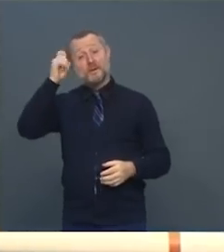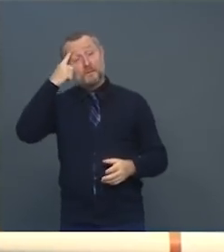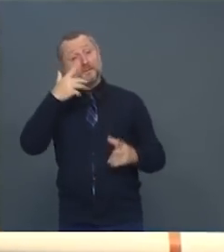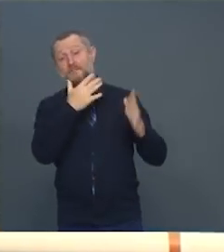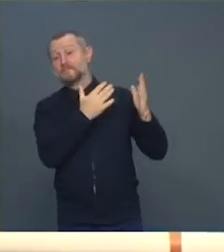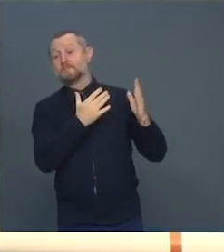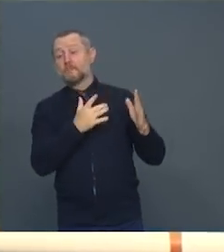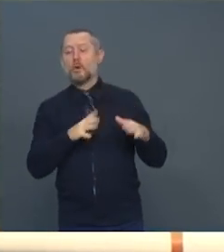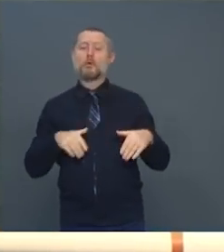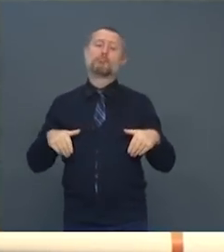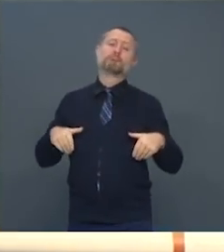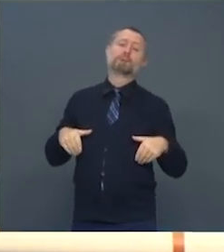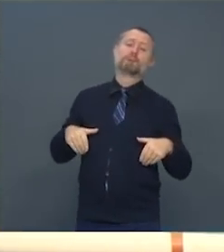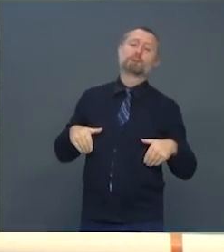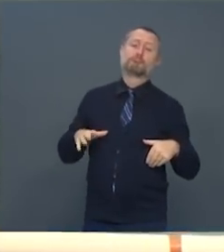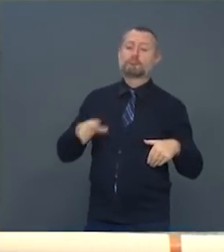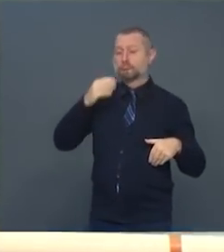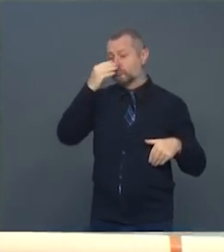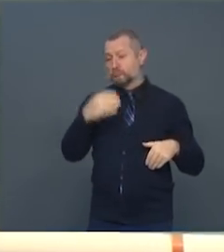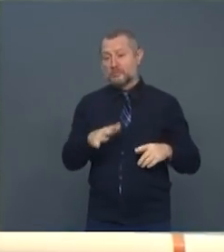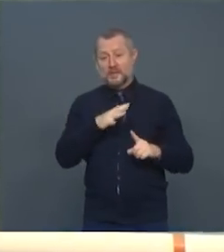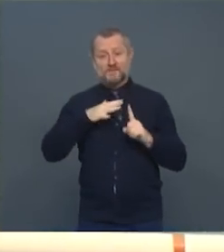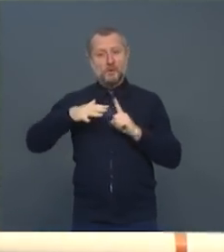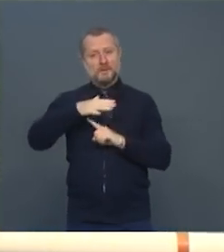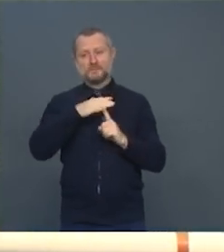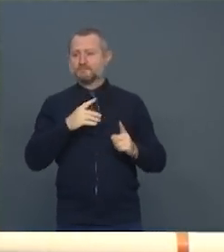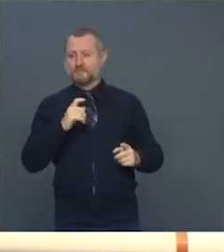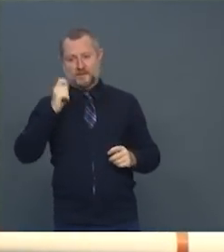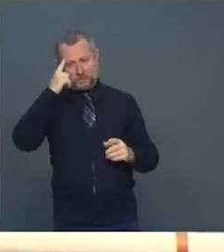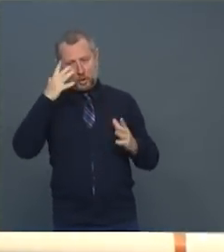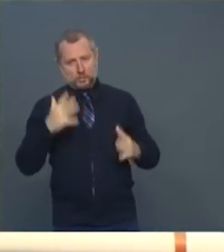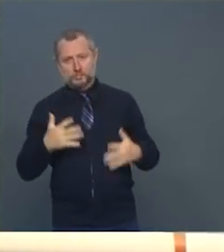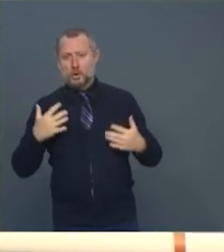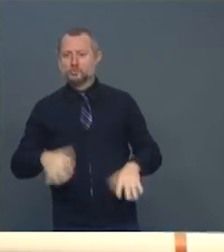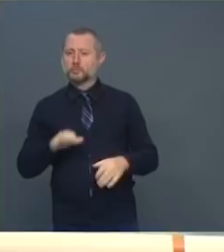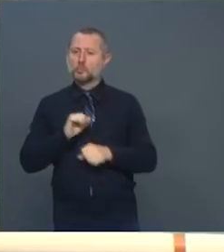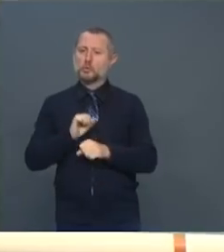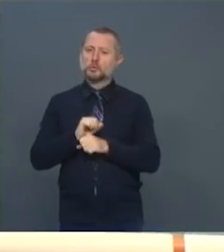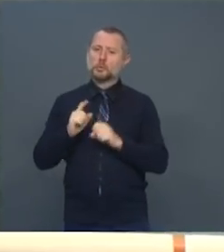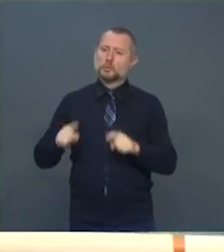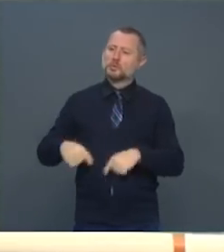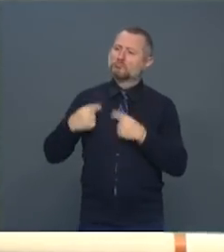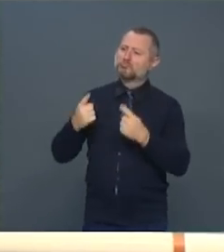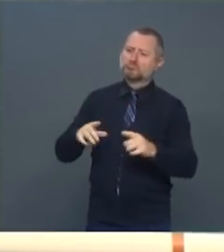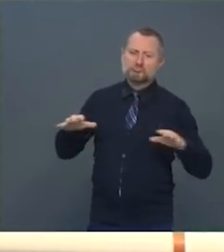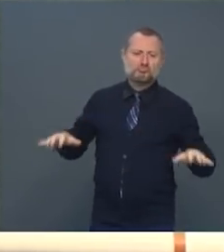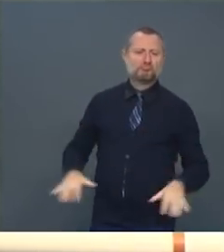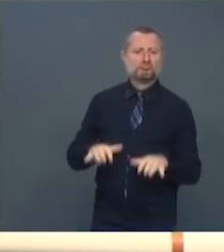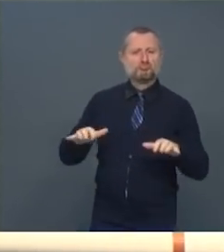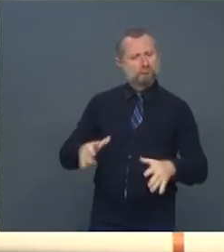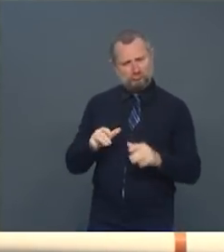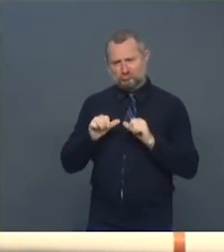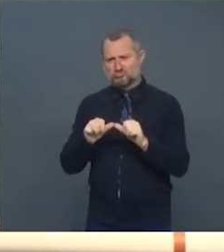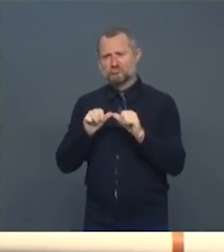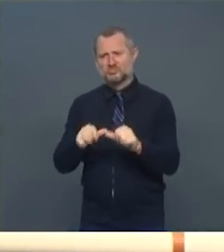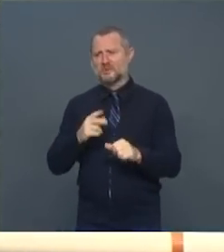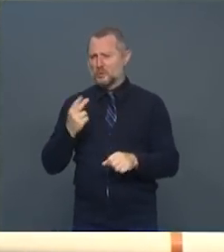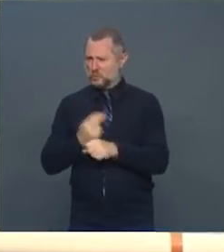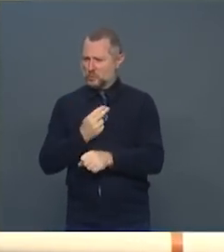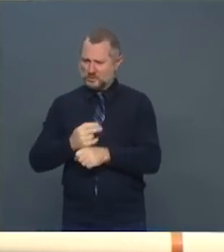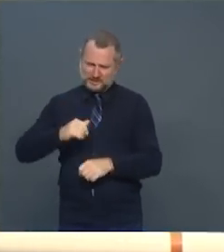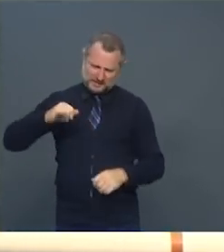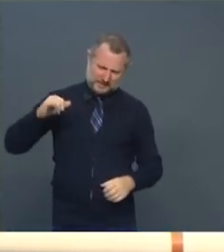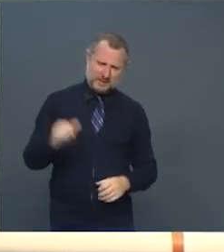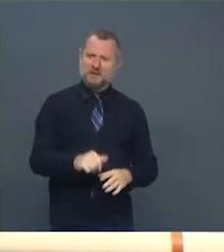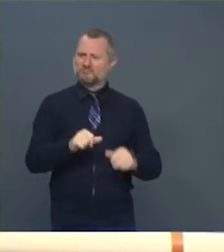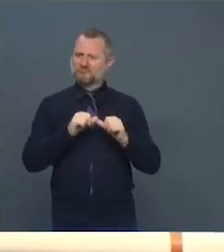away from the environment, the governor already had 6 years of action in the bank that we could point to and use as a catalyst for some of